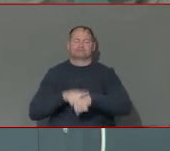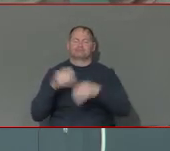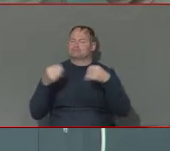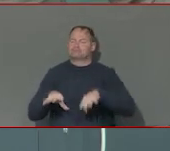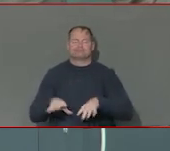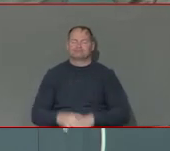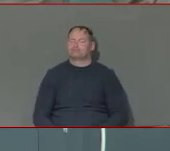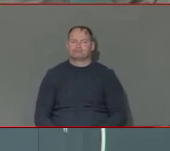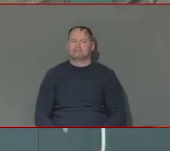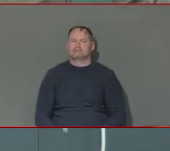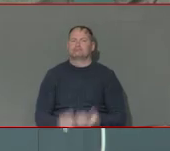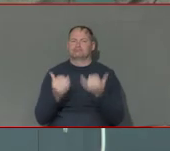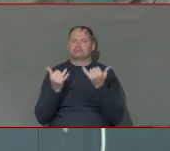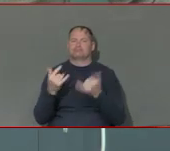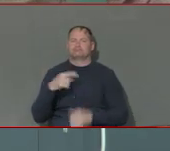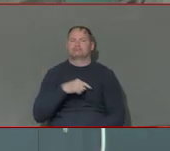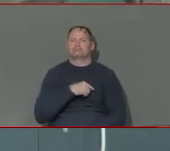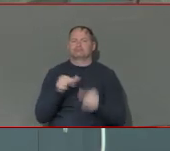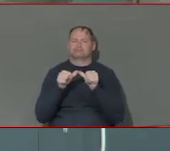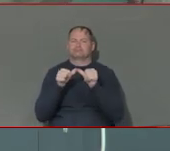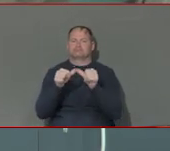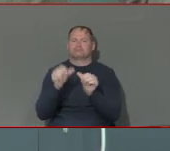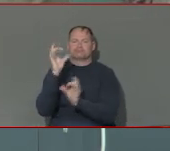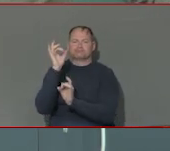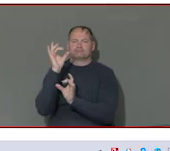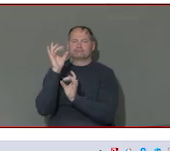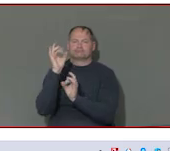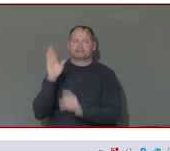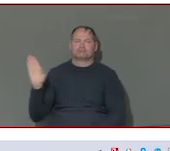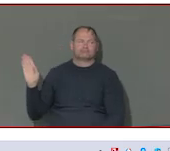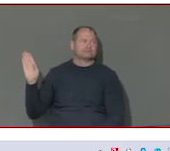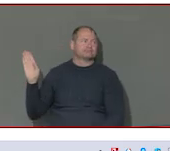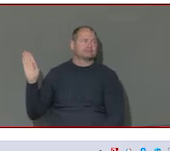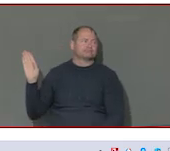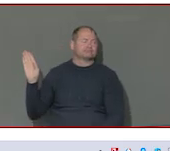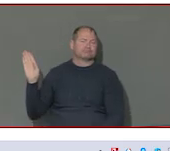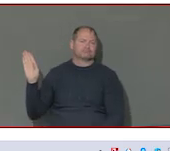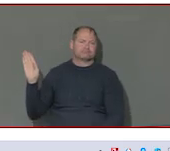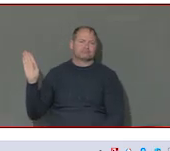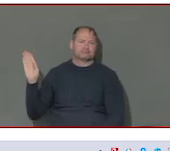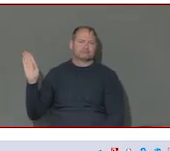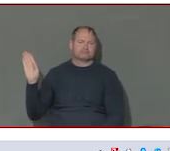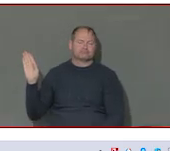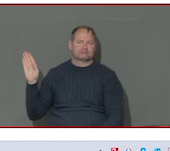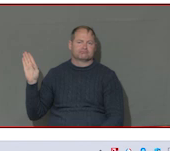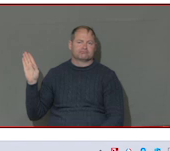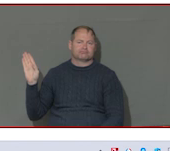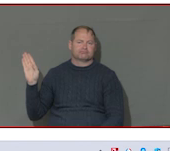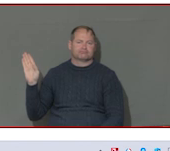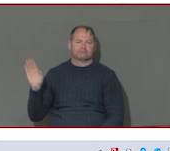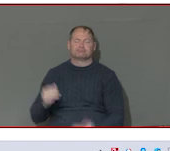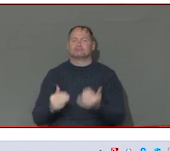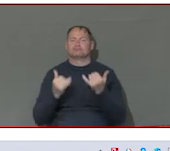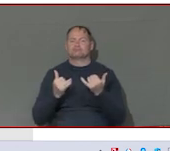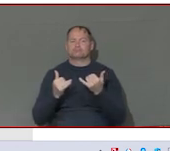us look at the information I have with you here. Firstly, it's important that